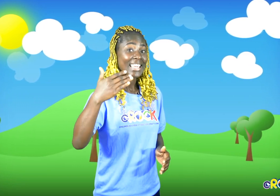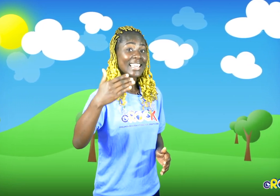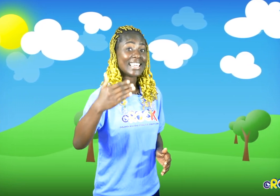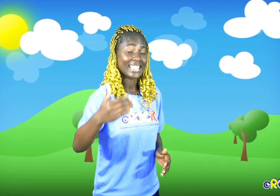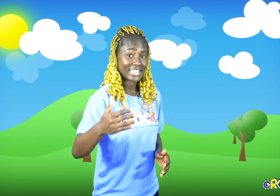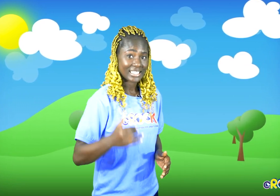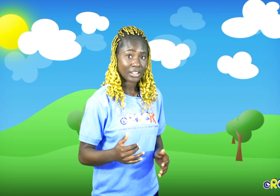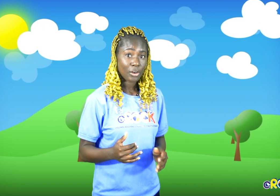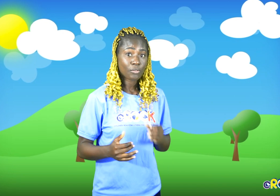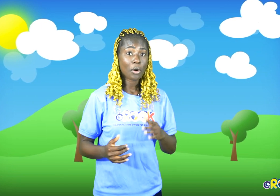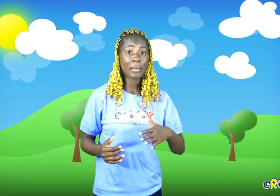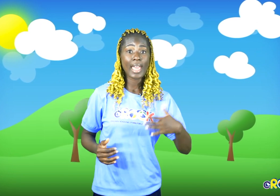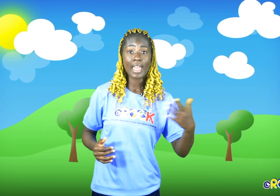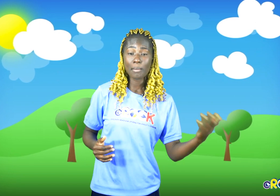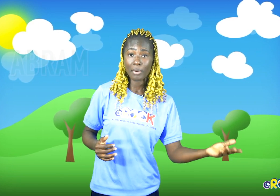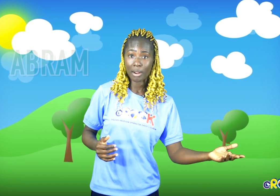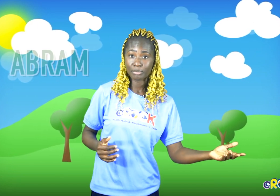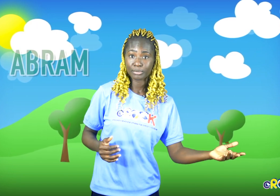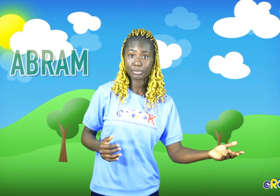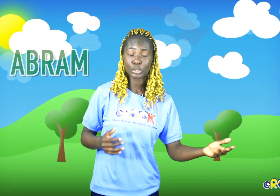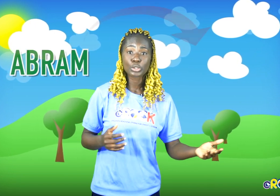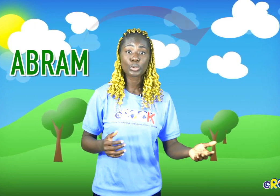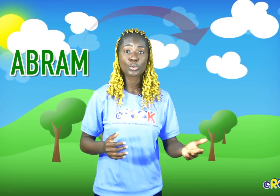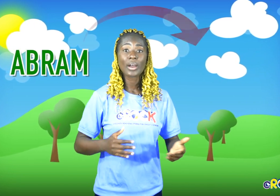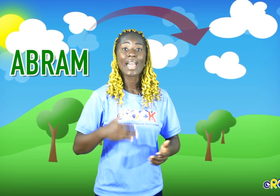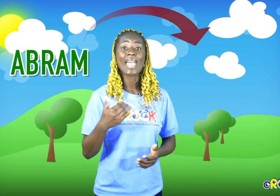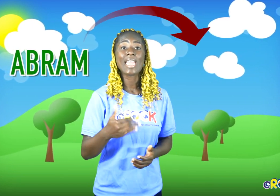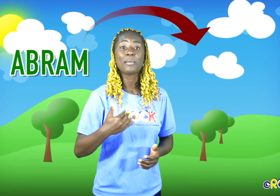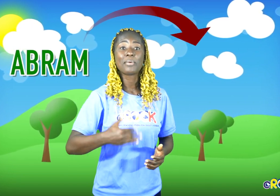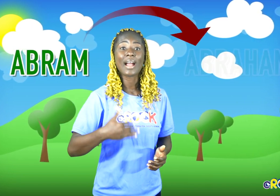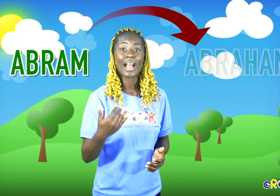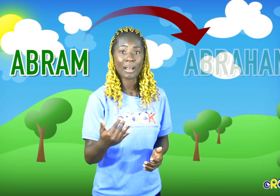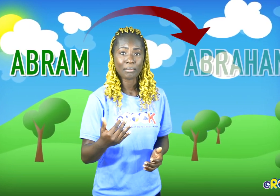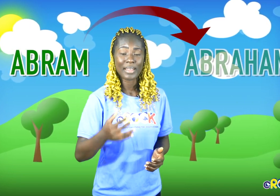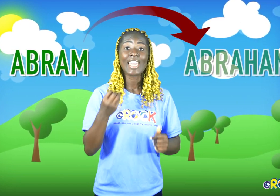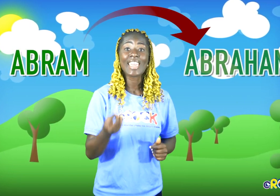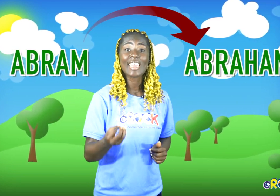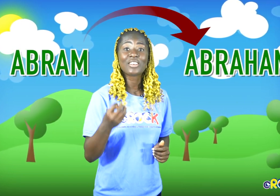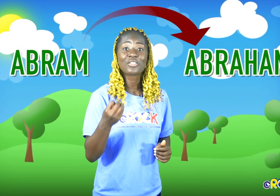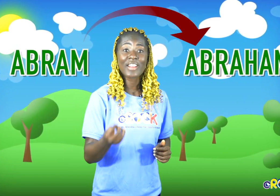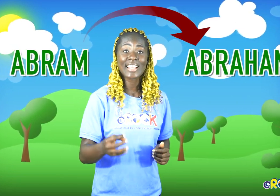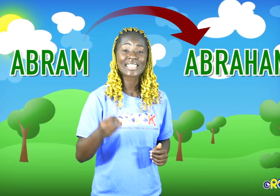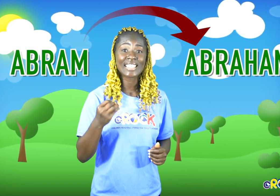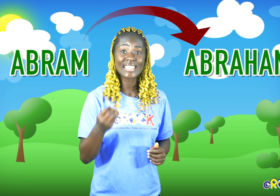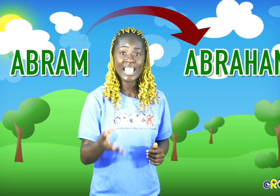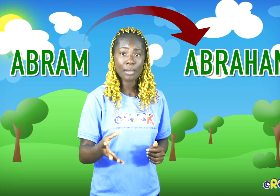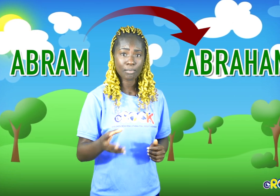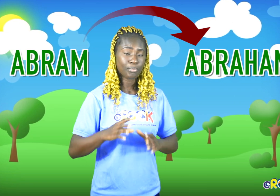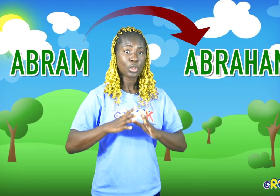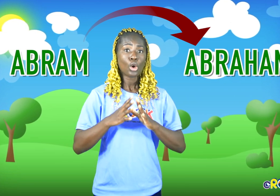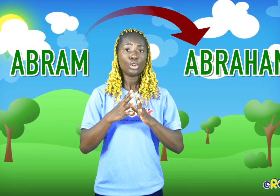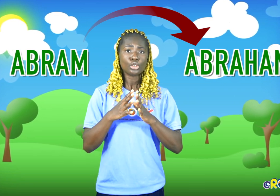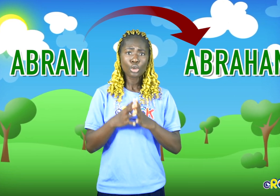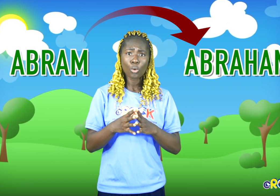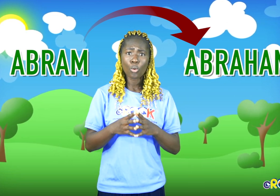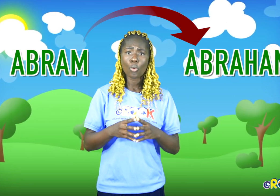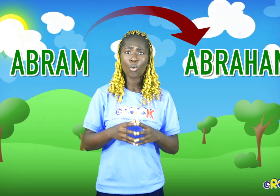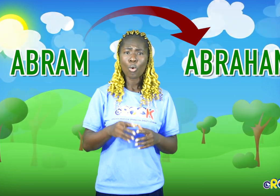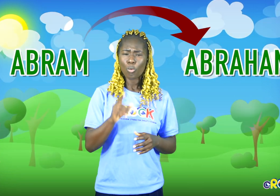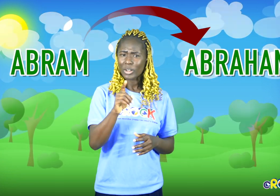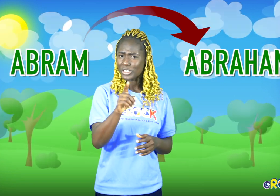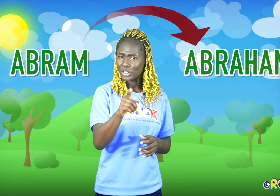changed it from Abram to Abraham, a great name.